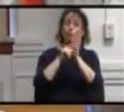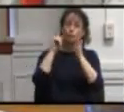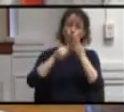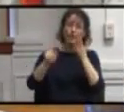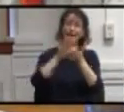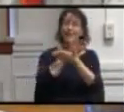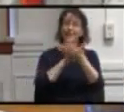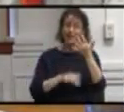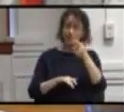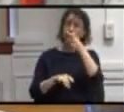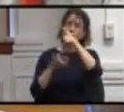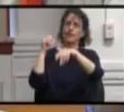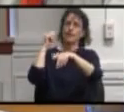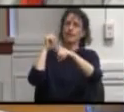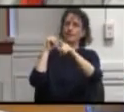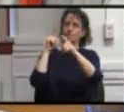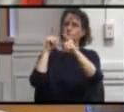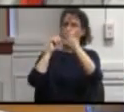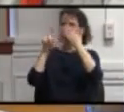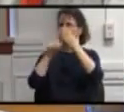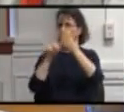And what I'll note is that,